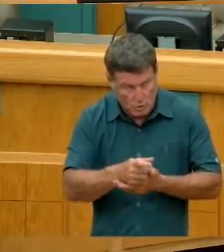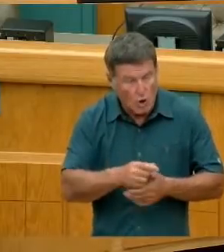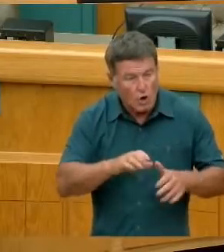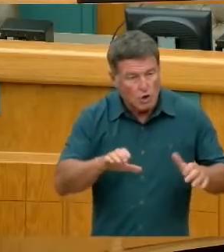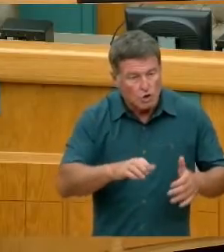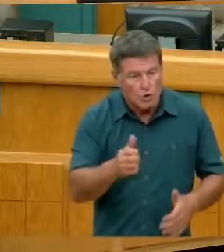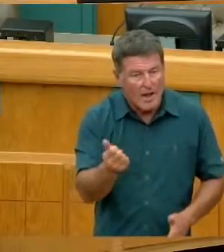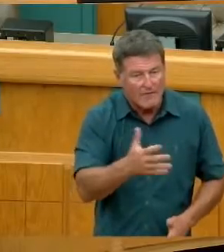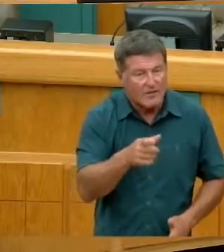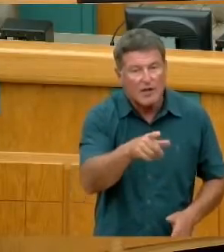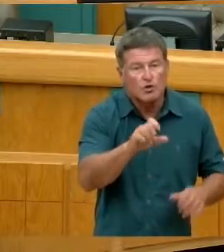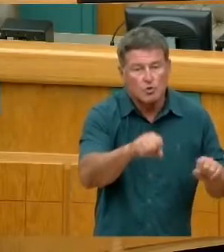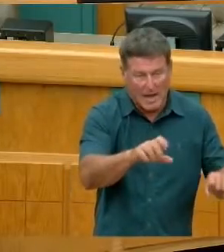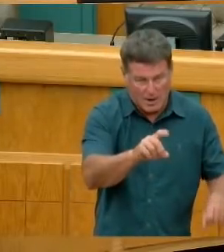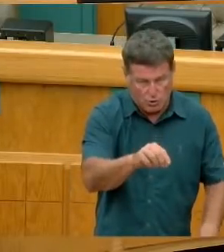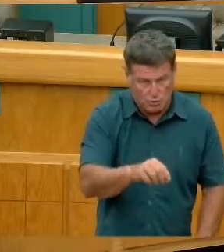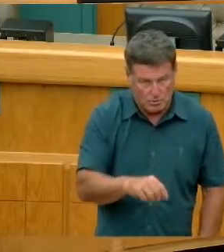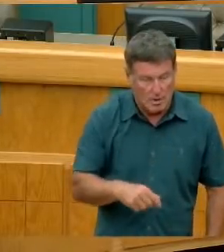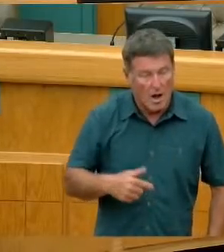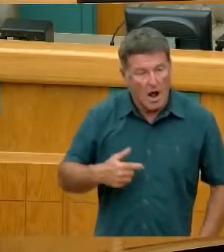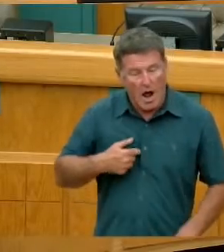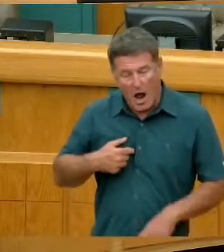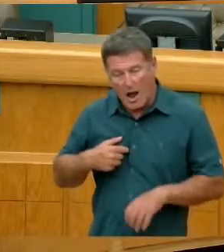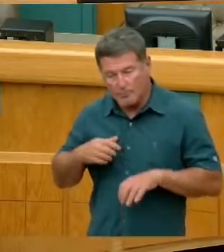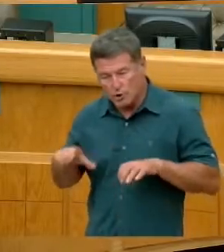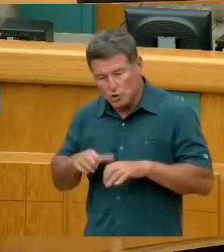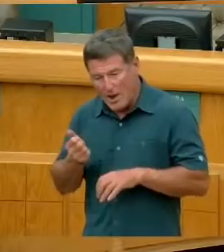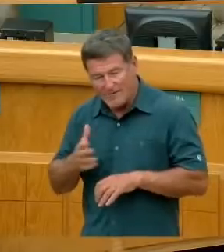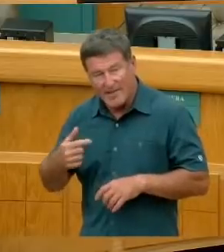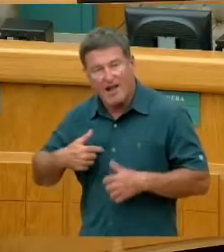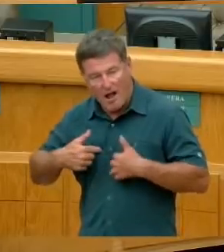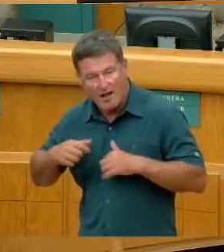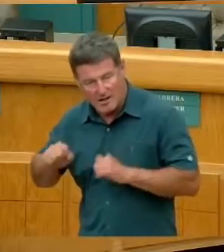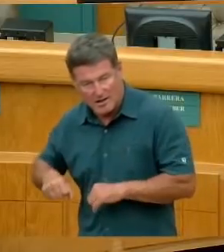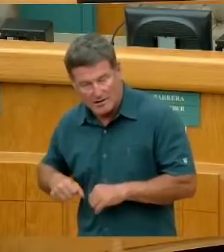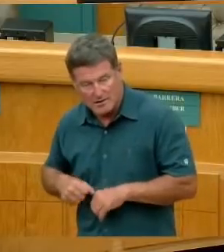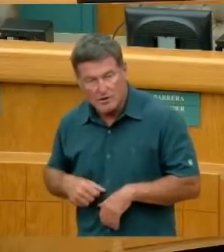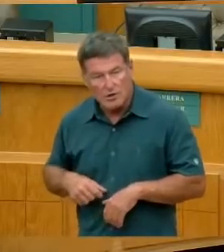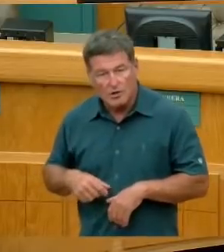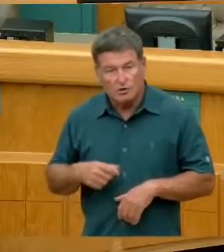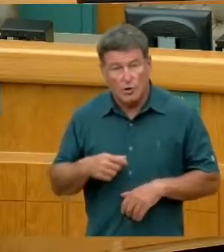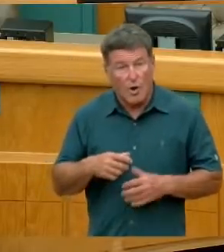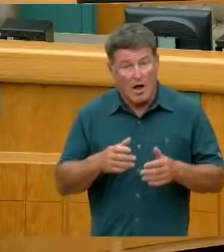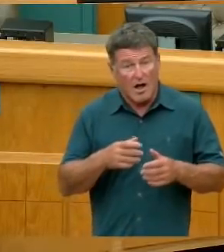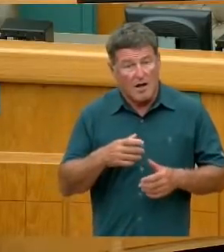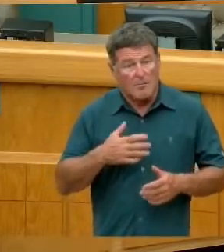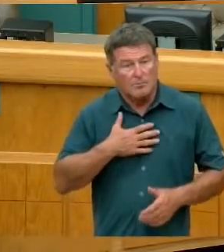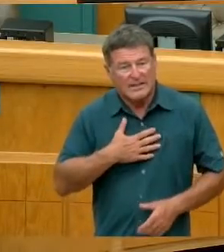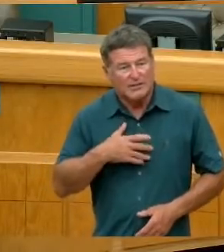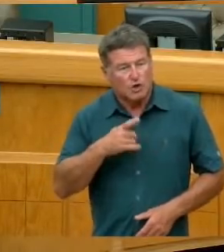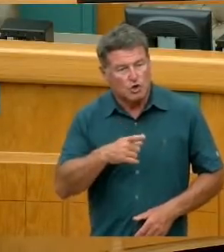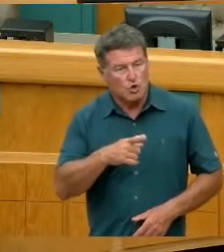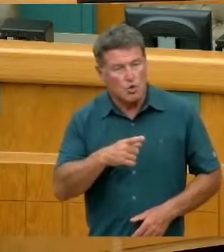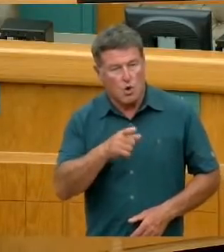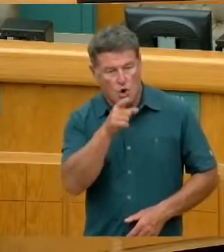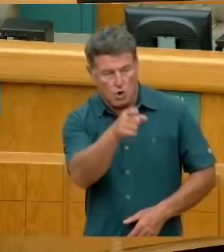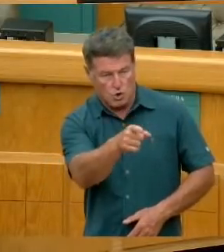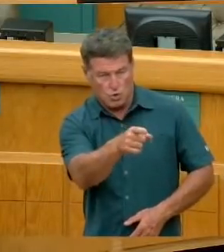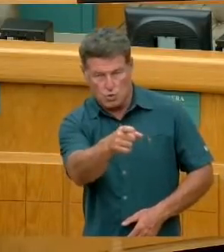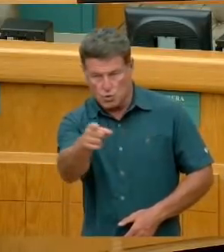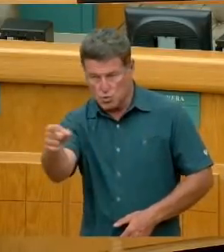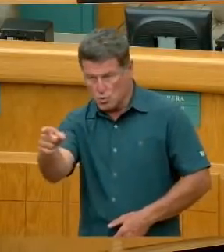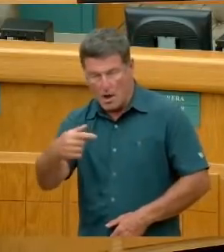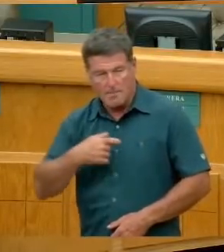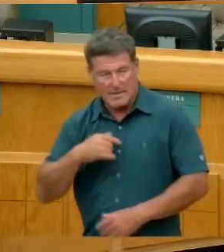is all I can do too. So I ask you what I ask of myself. Stay home as much